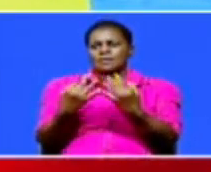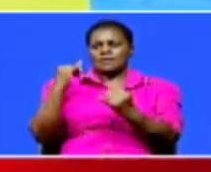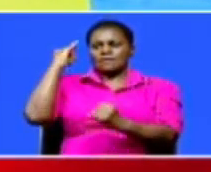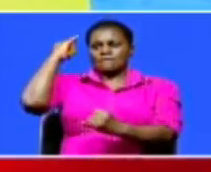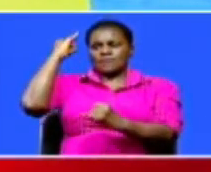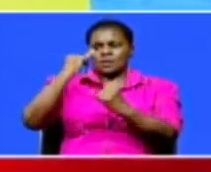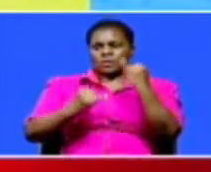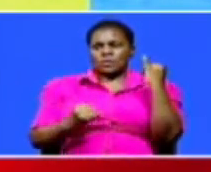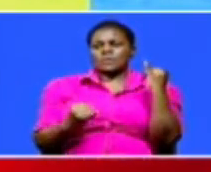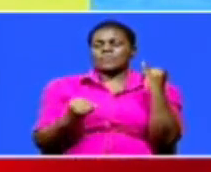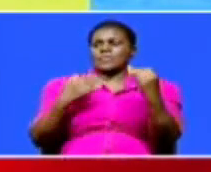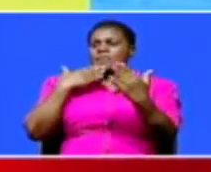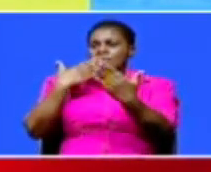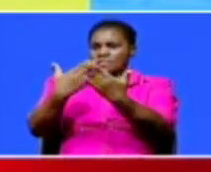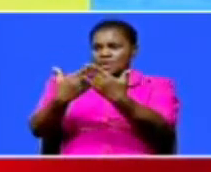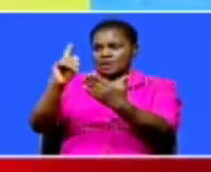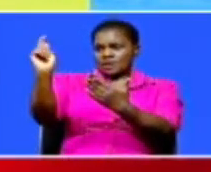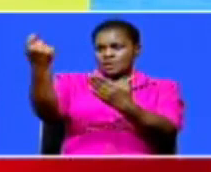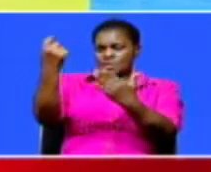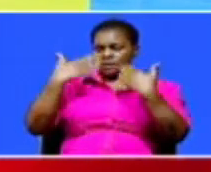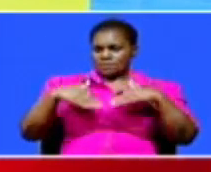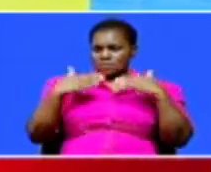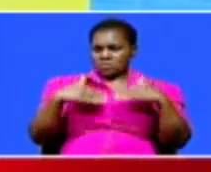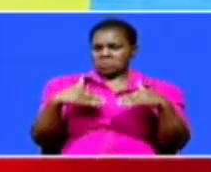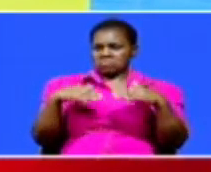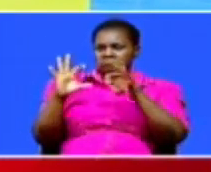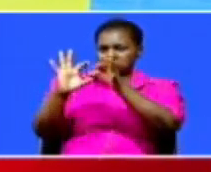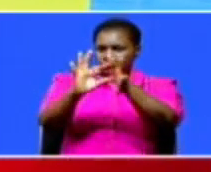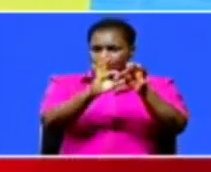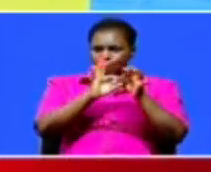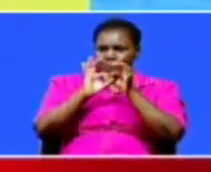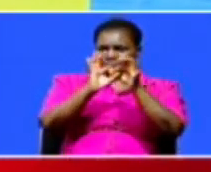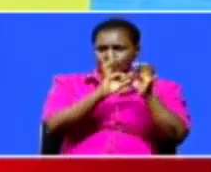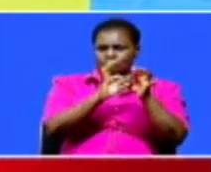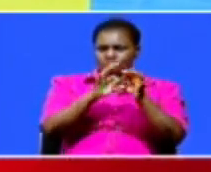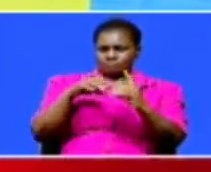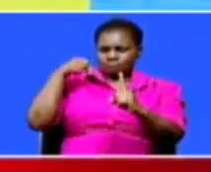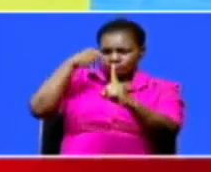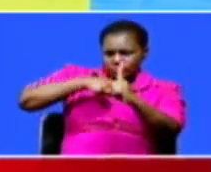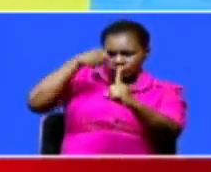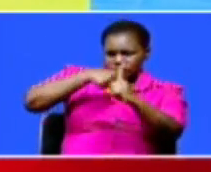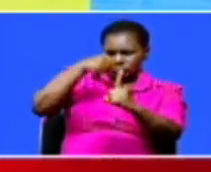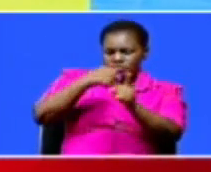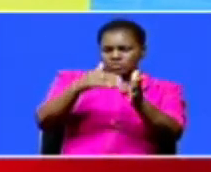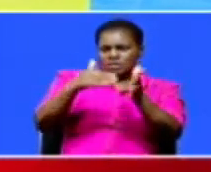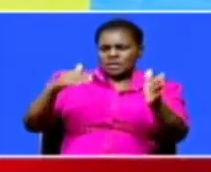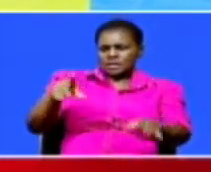Finally, I want to thank Kenyans for their cooperation in this fight against the